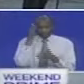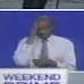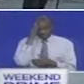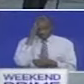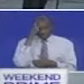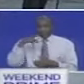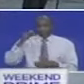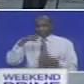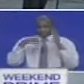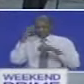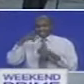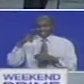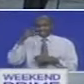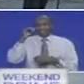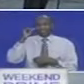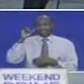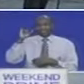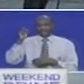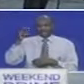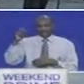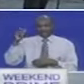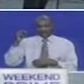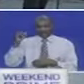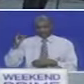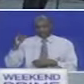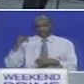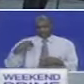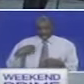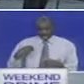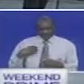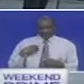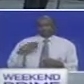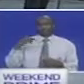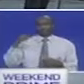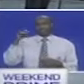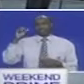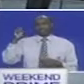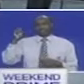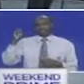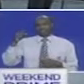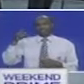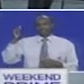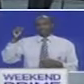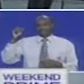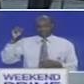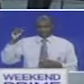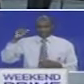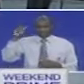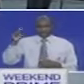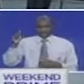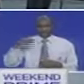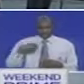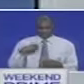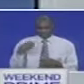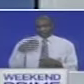Professor Kisi Angani, he will be joining us. We have Johnson Sakaja, who's the national chair of TNA, and we have John Buddy, who's the